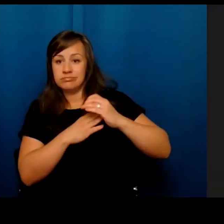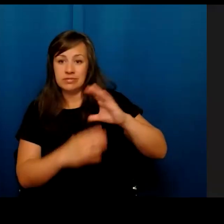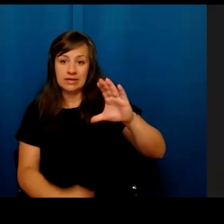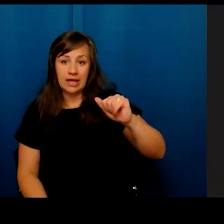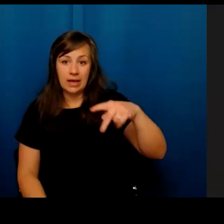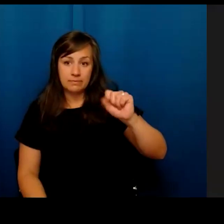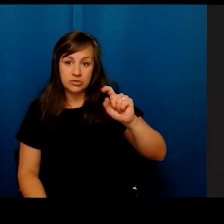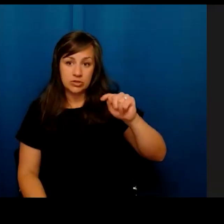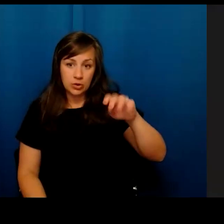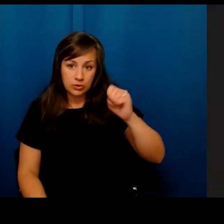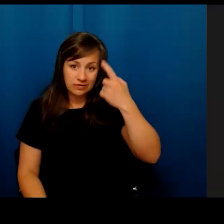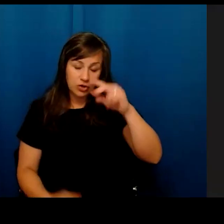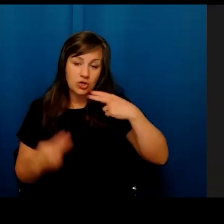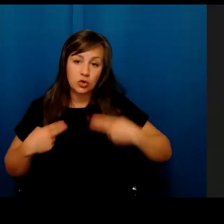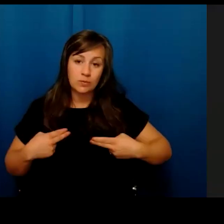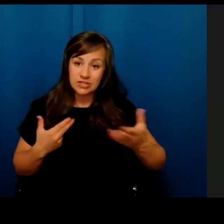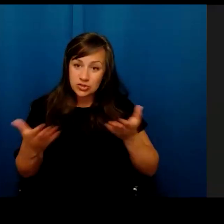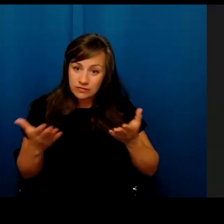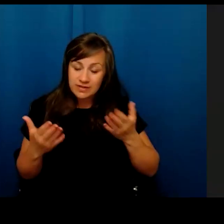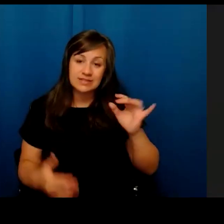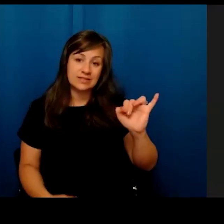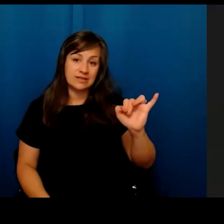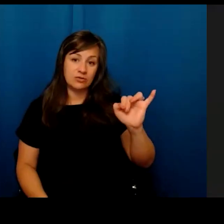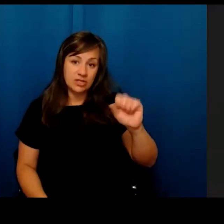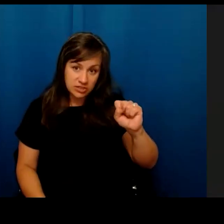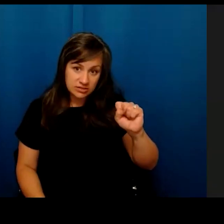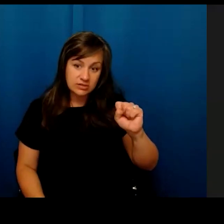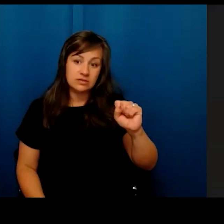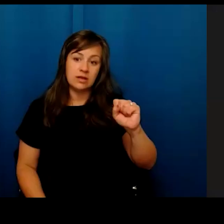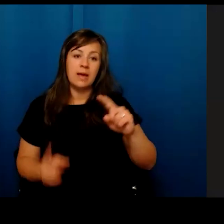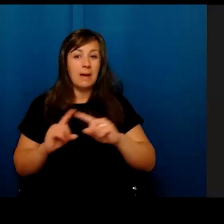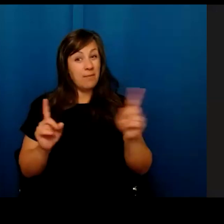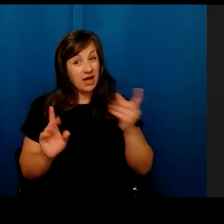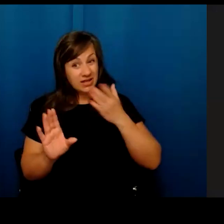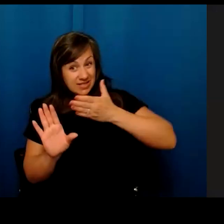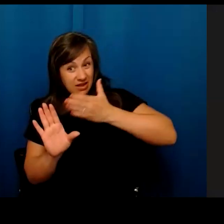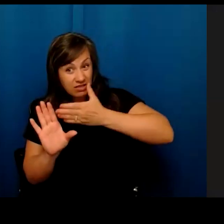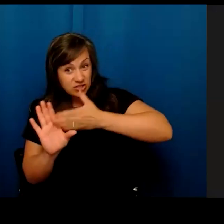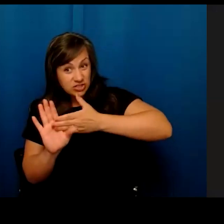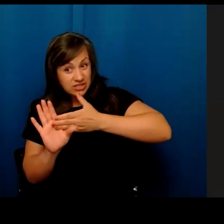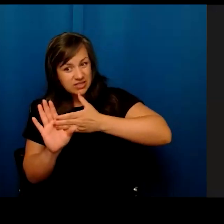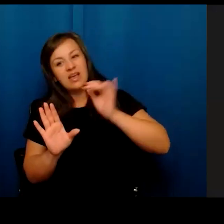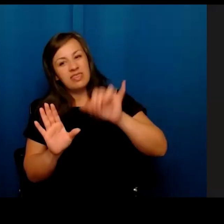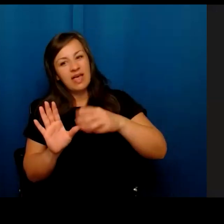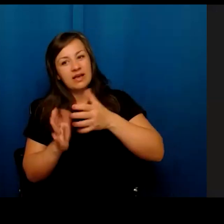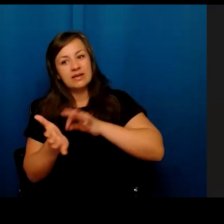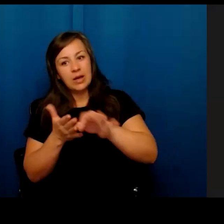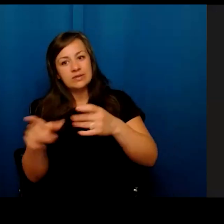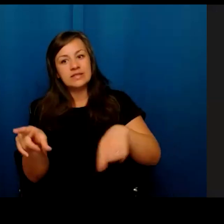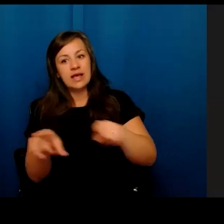services administration, for information systems. But for like psychology, it would be an elective